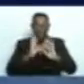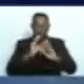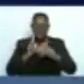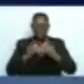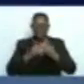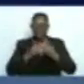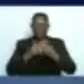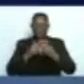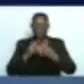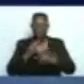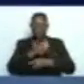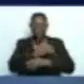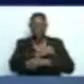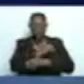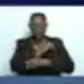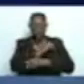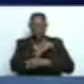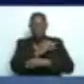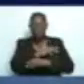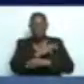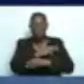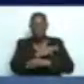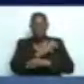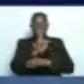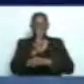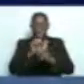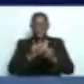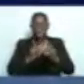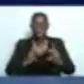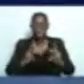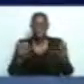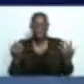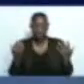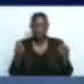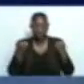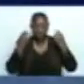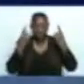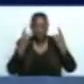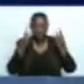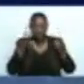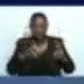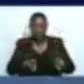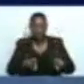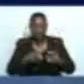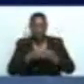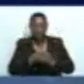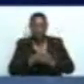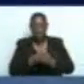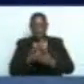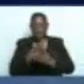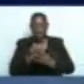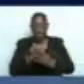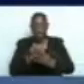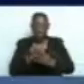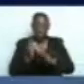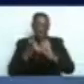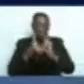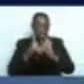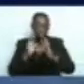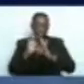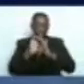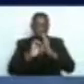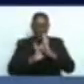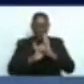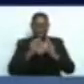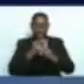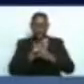Honorable Obie Wilchcombe, whose sudden death shook many to the core. Cleopatra Murphy caught up with a few cabinet ministers on a day